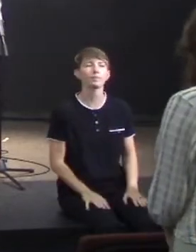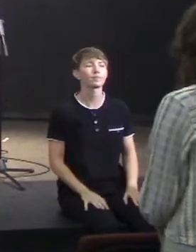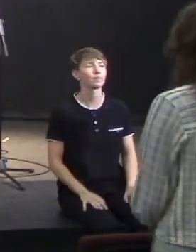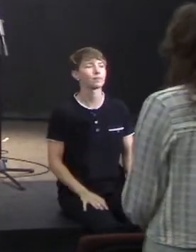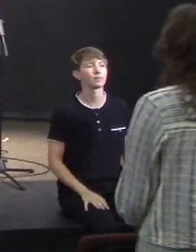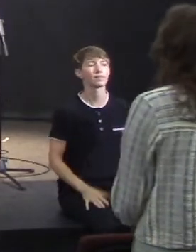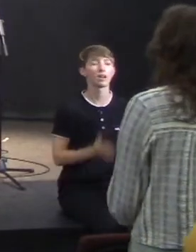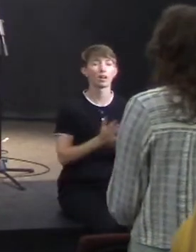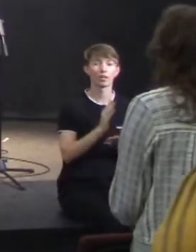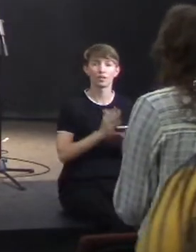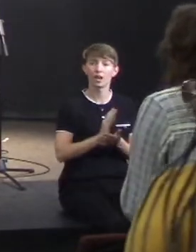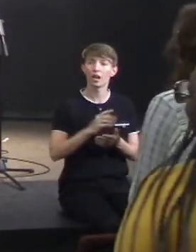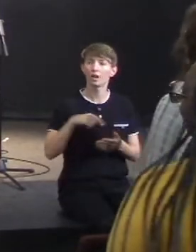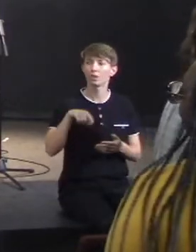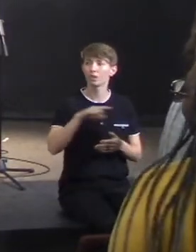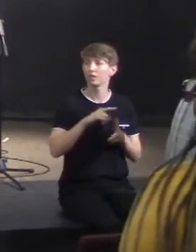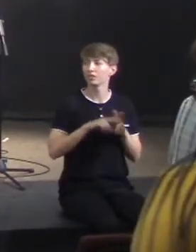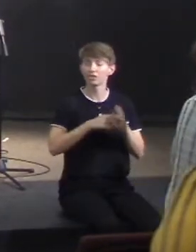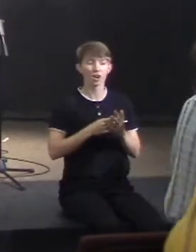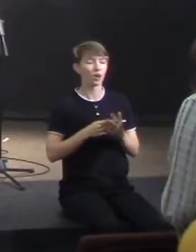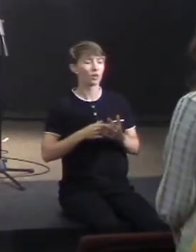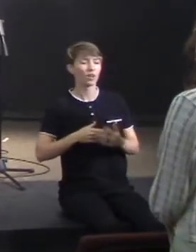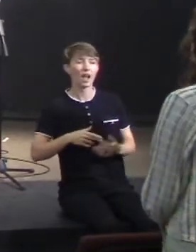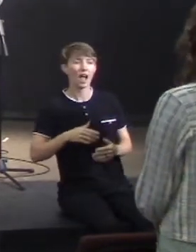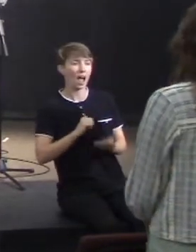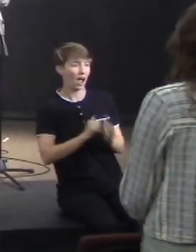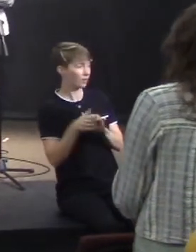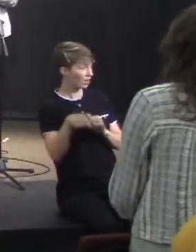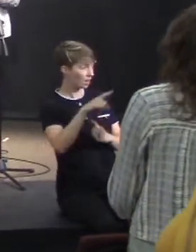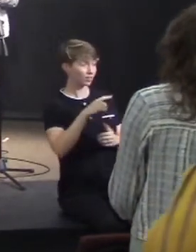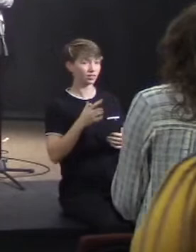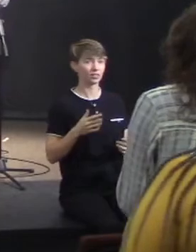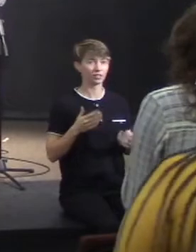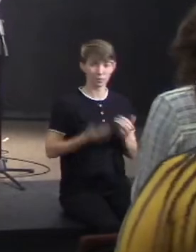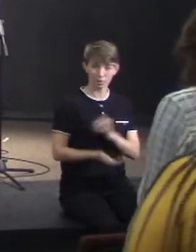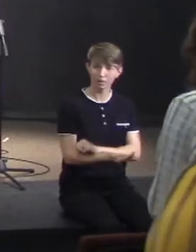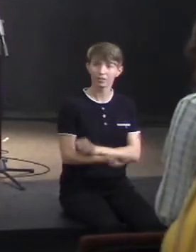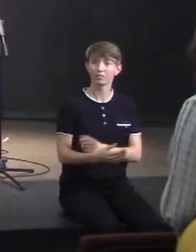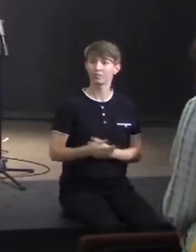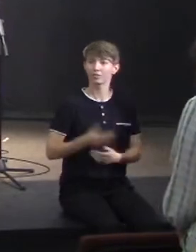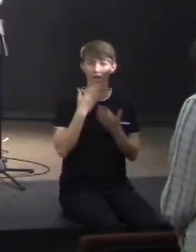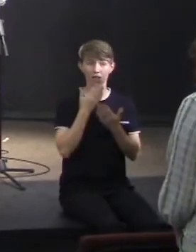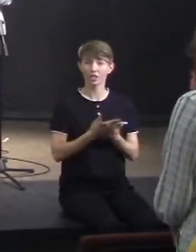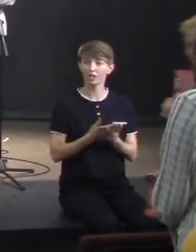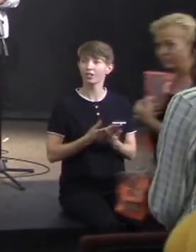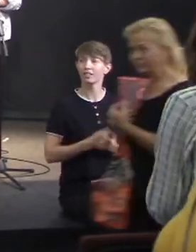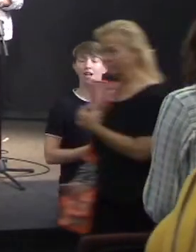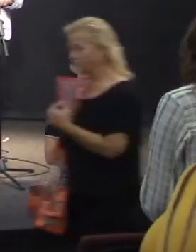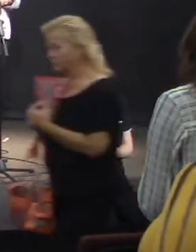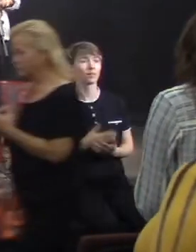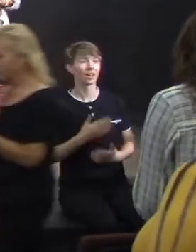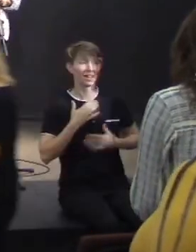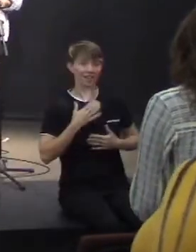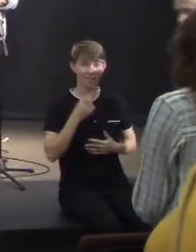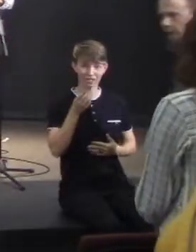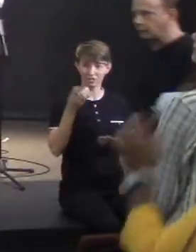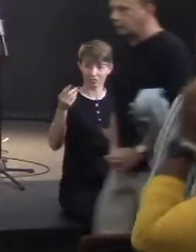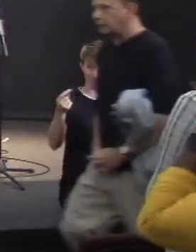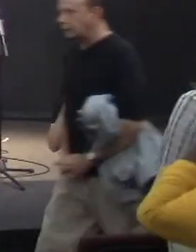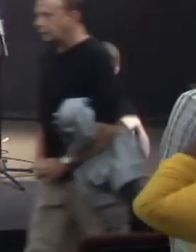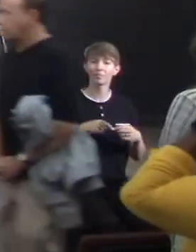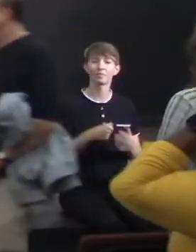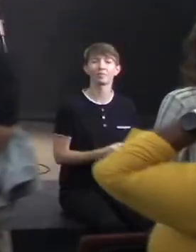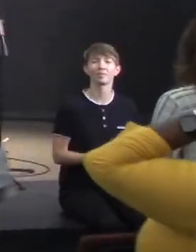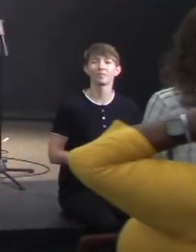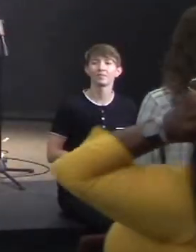Amen. All right, we're going to start with something a little high energy. How y'all doing this morning? Okay. Y'all doing good? Hey, y'all glad you came? Yeah. Come on